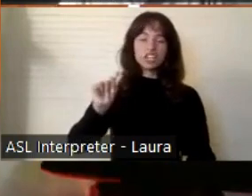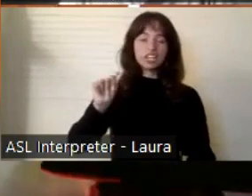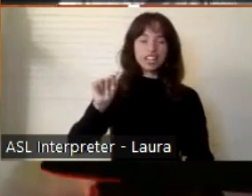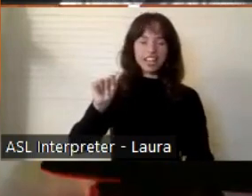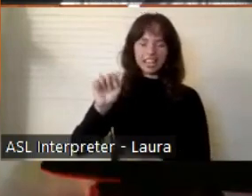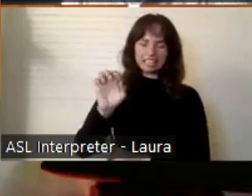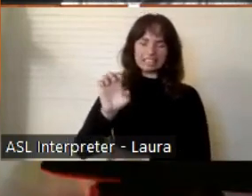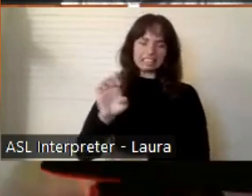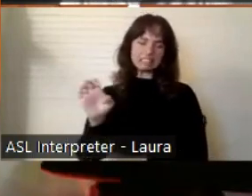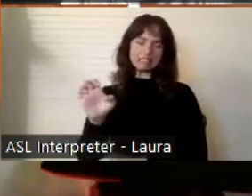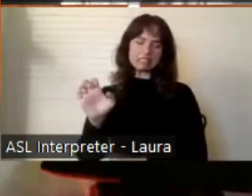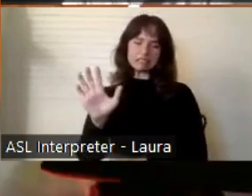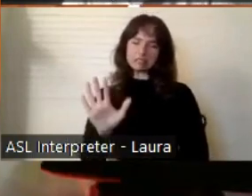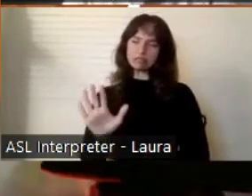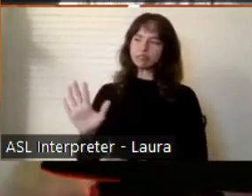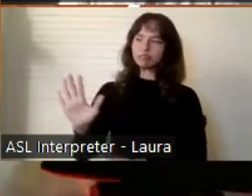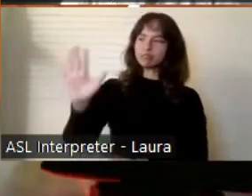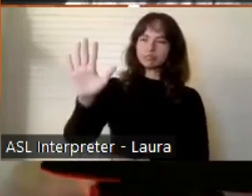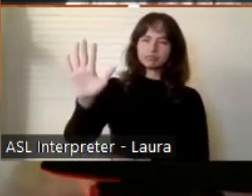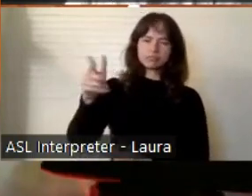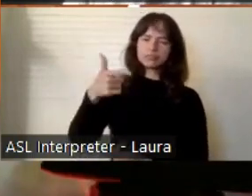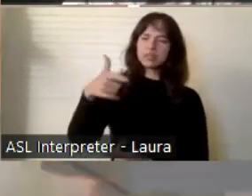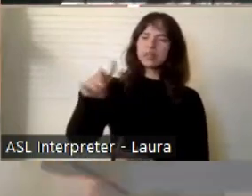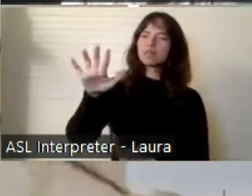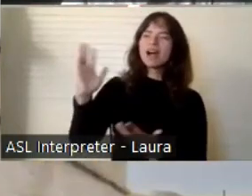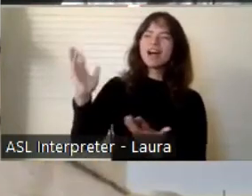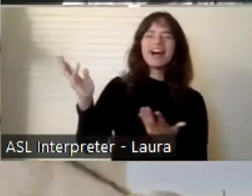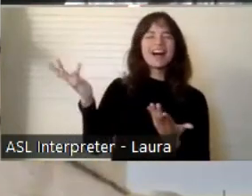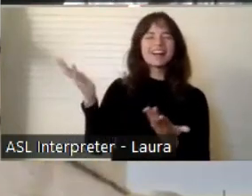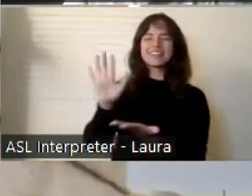state, has to offer. So let's